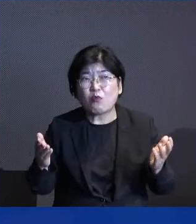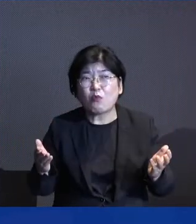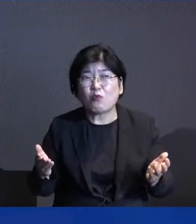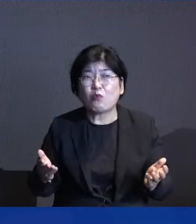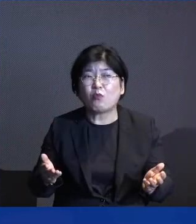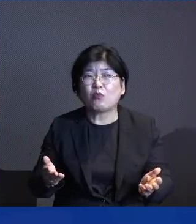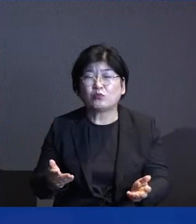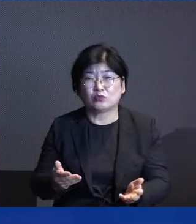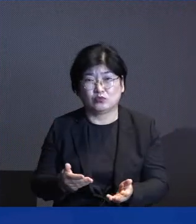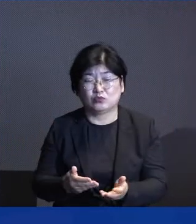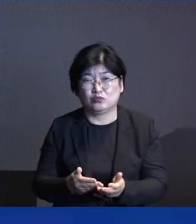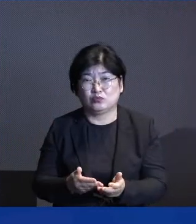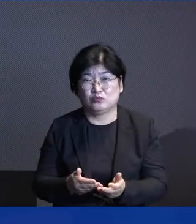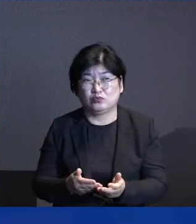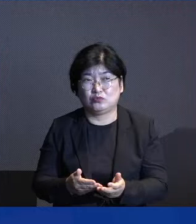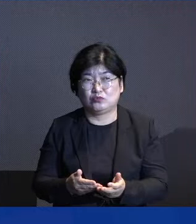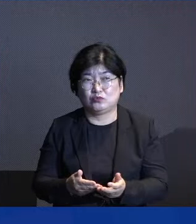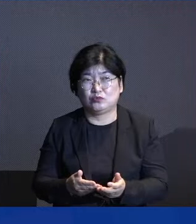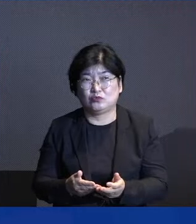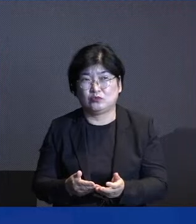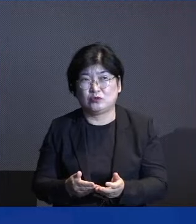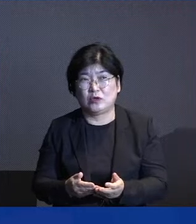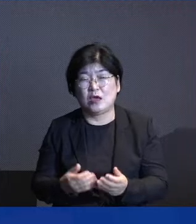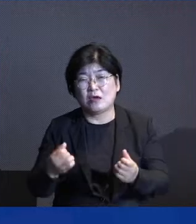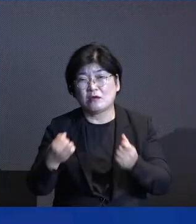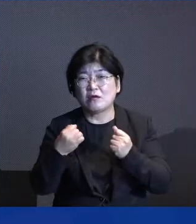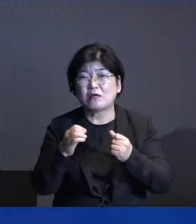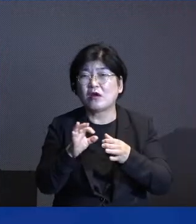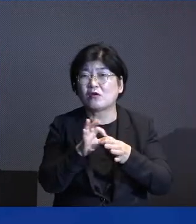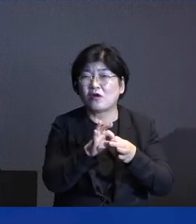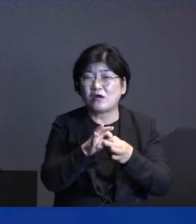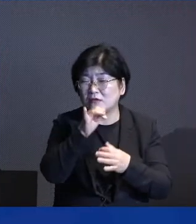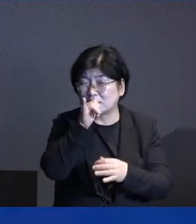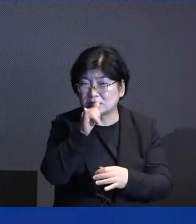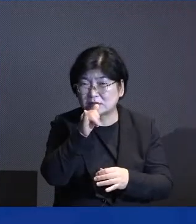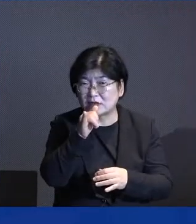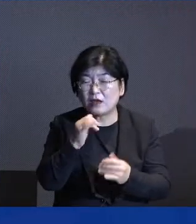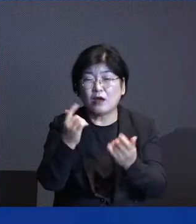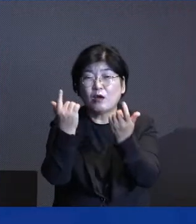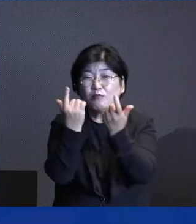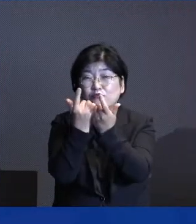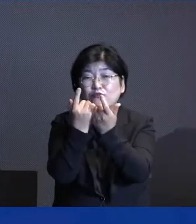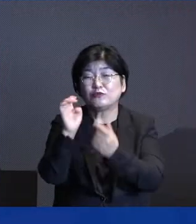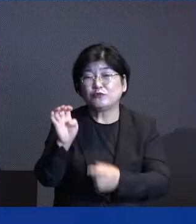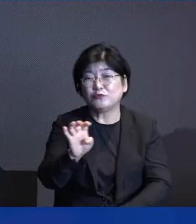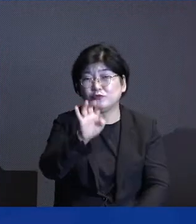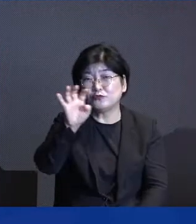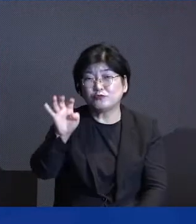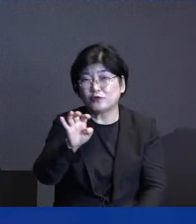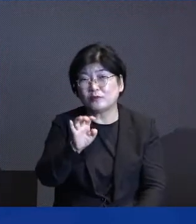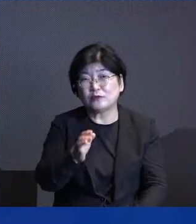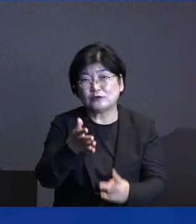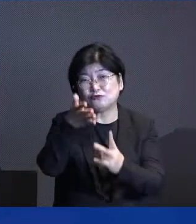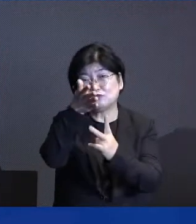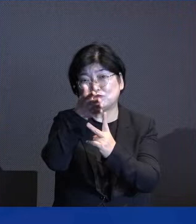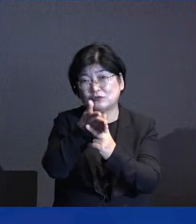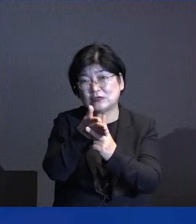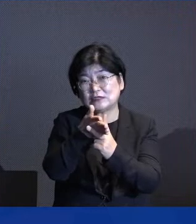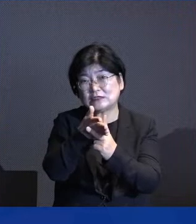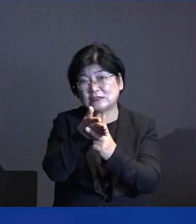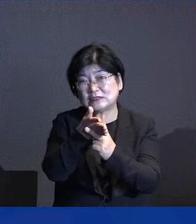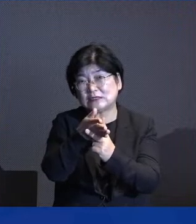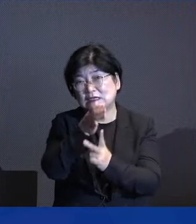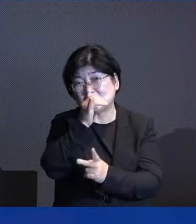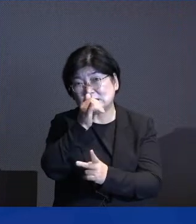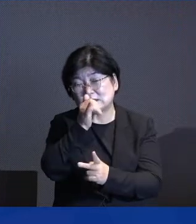with perceived health. But in Nordic countries, only 2 exclusion, exclusion from